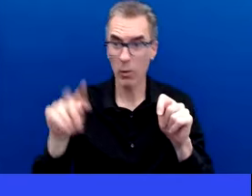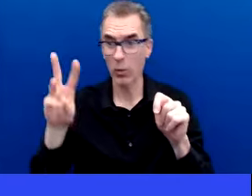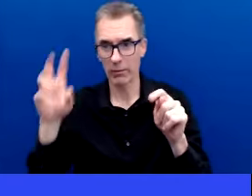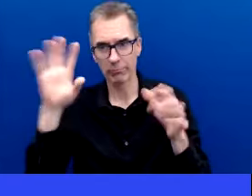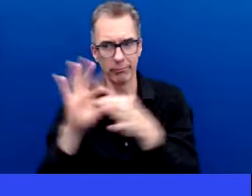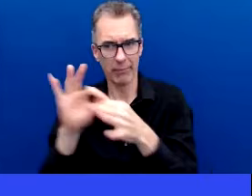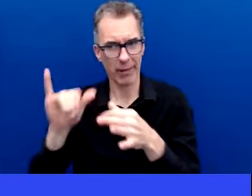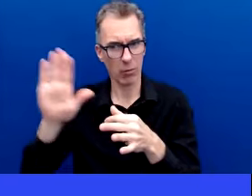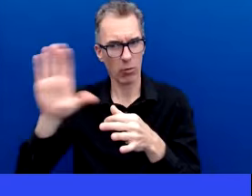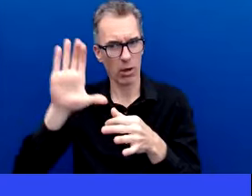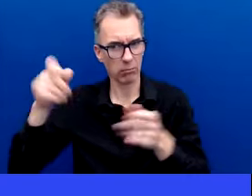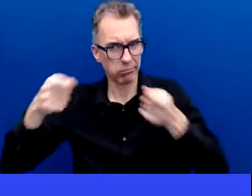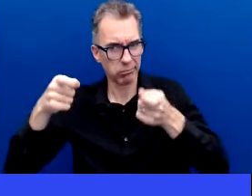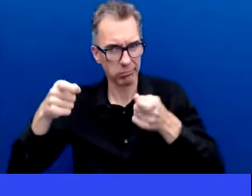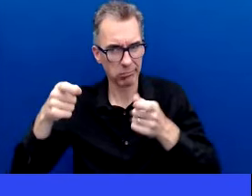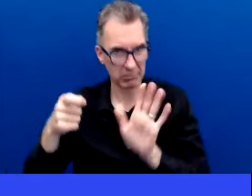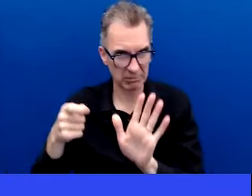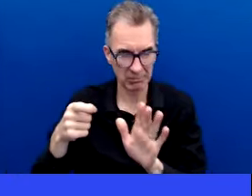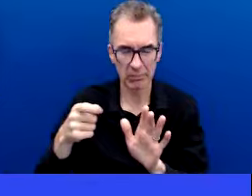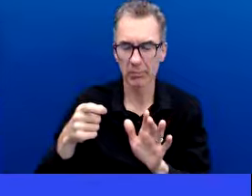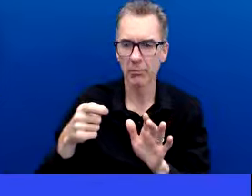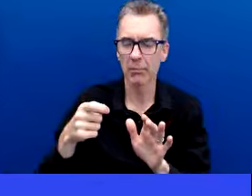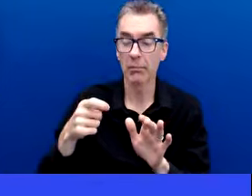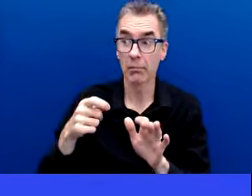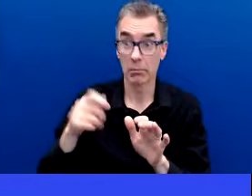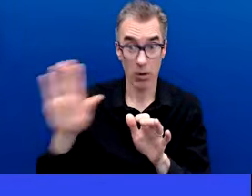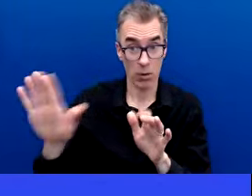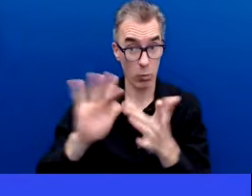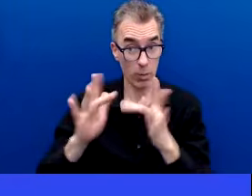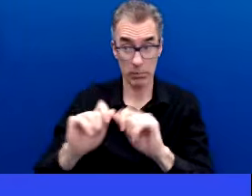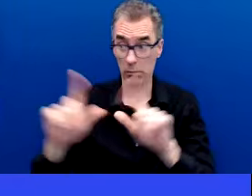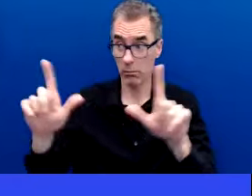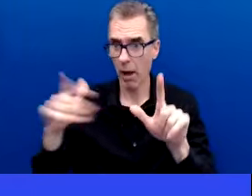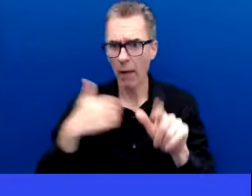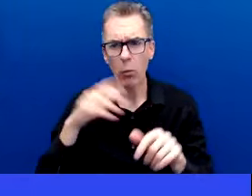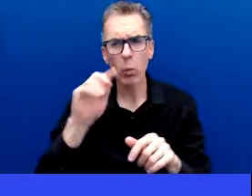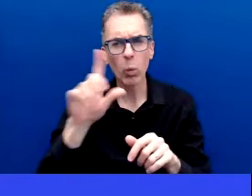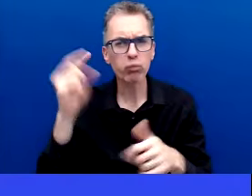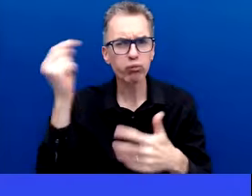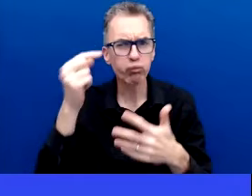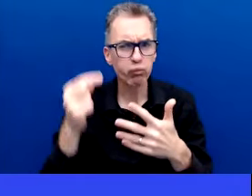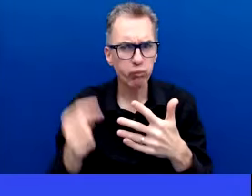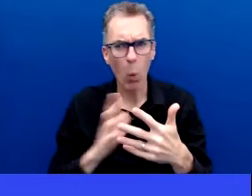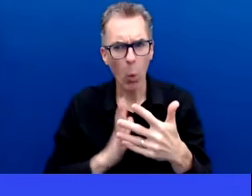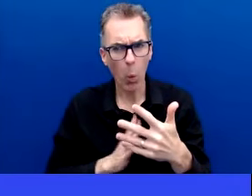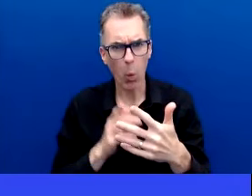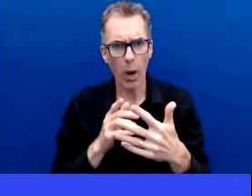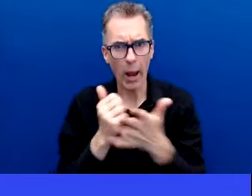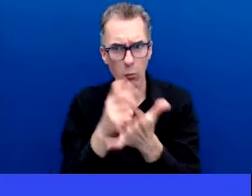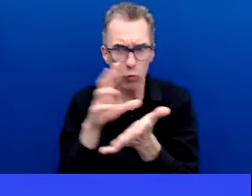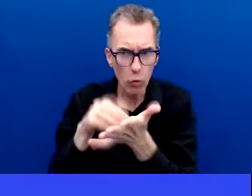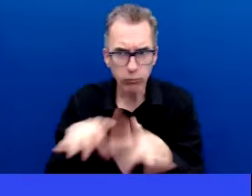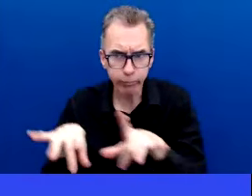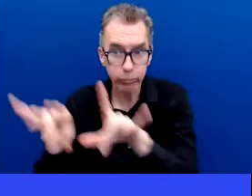WeVideo on their website has great tools that help you learn to do a lot of what we're going to show you today.